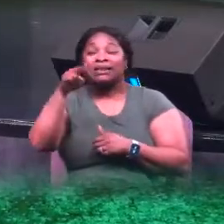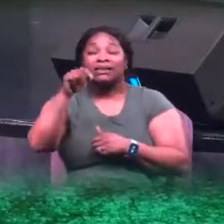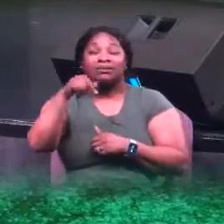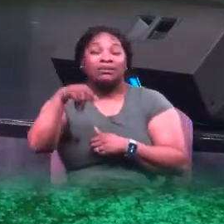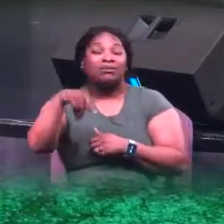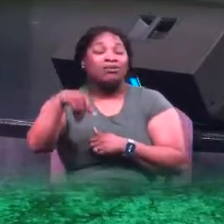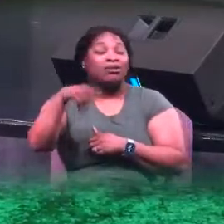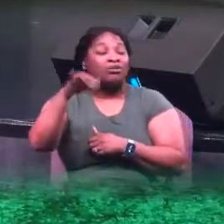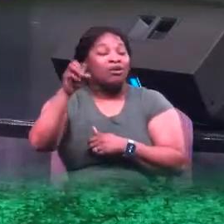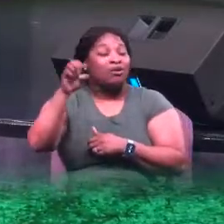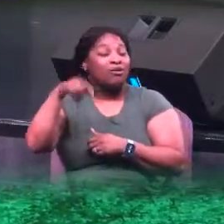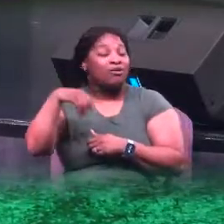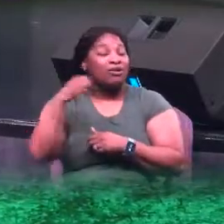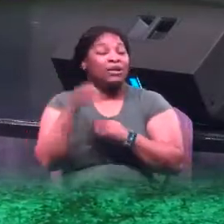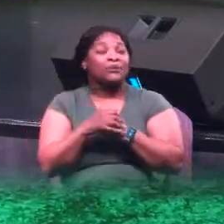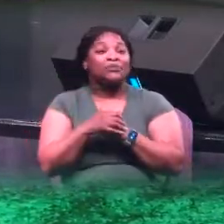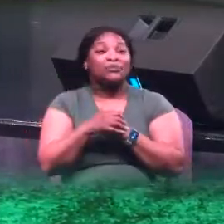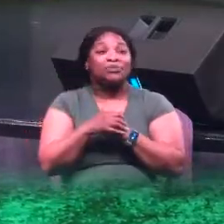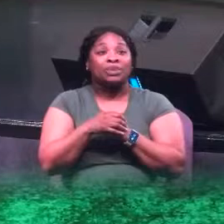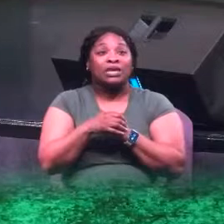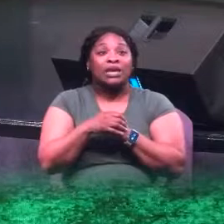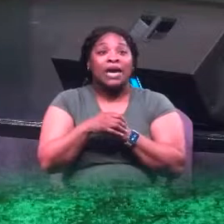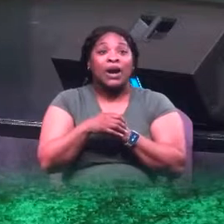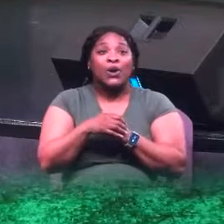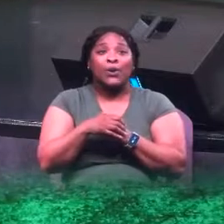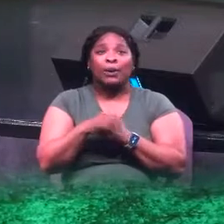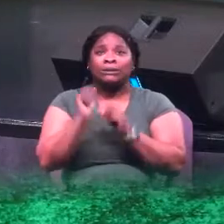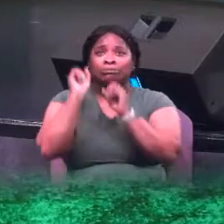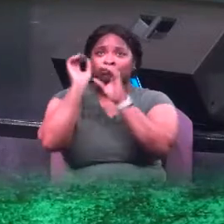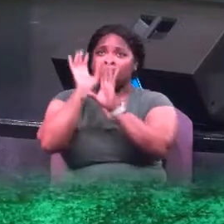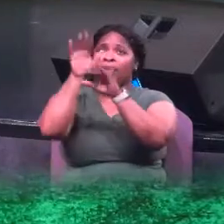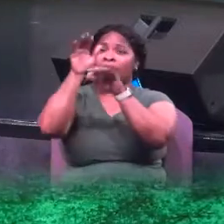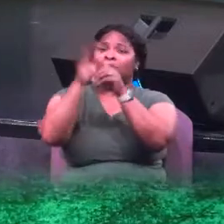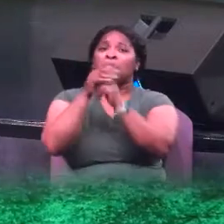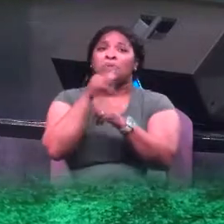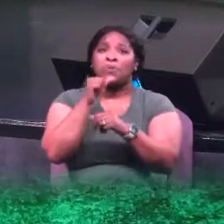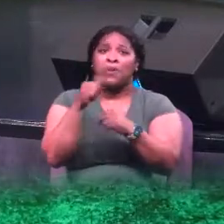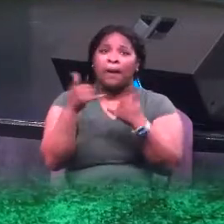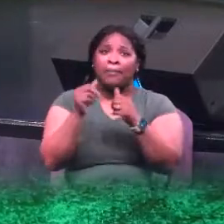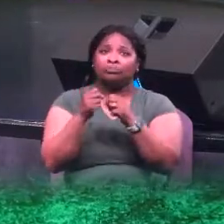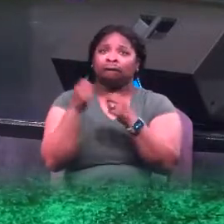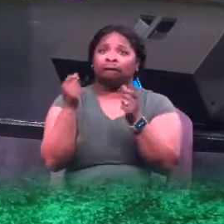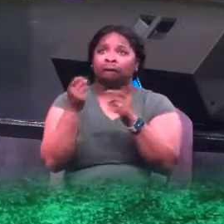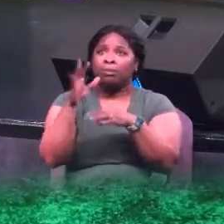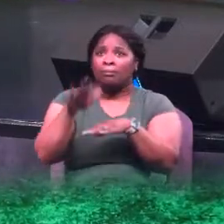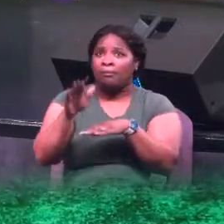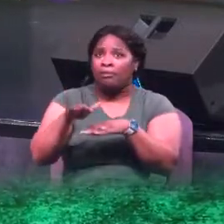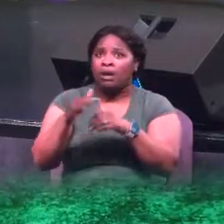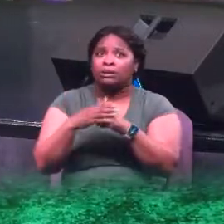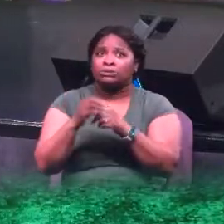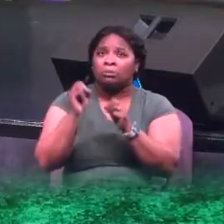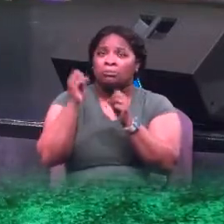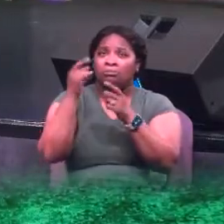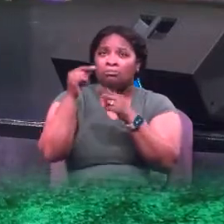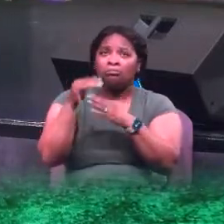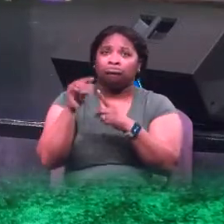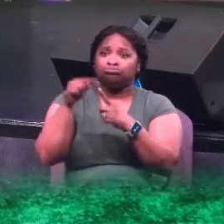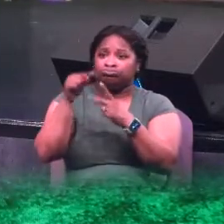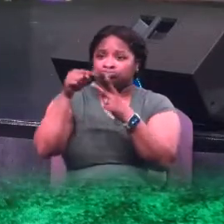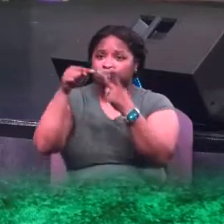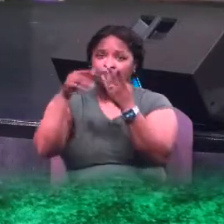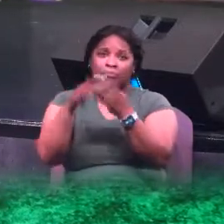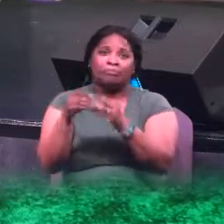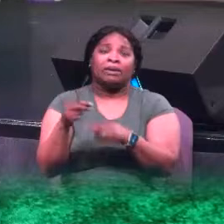in college basketball who has scored more points than anybody to ever bounce a ball or shoot a ball in